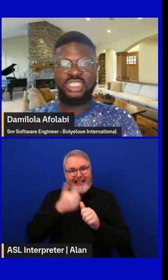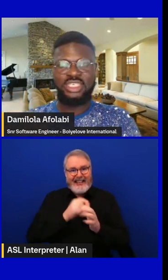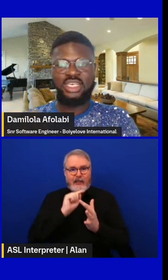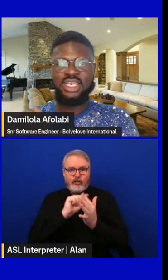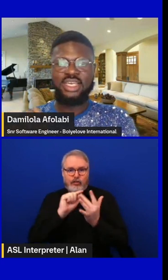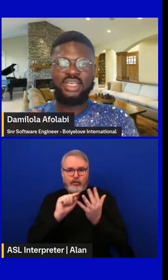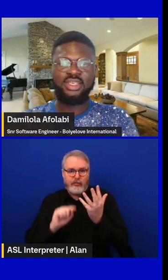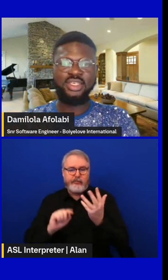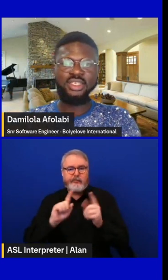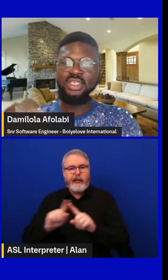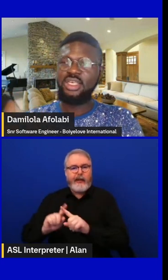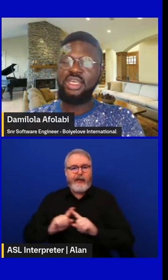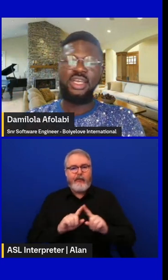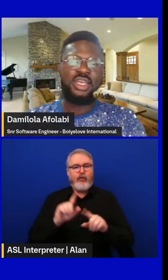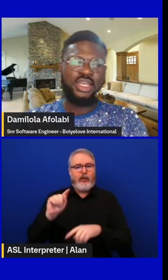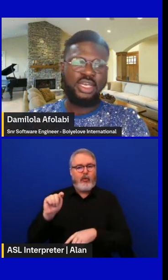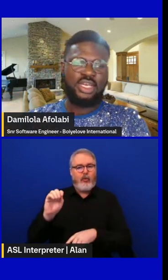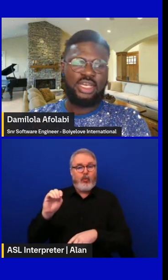individually.